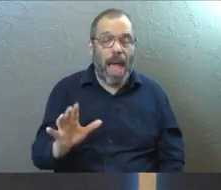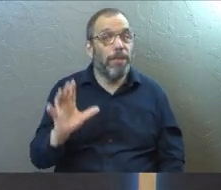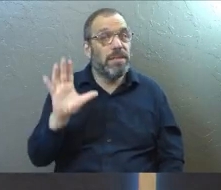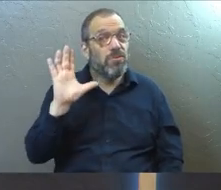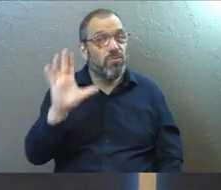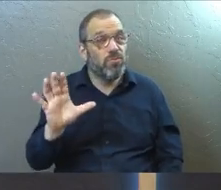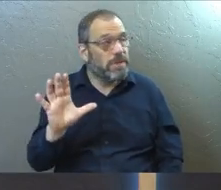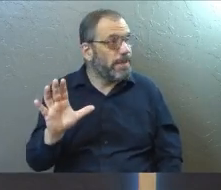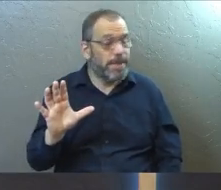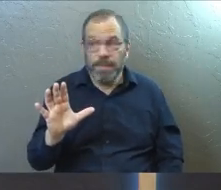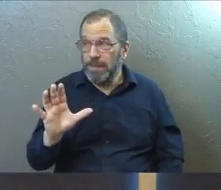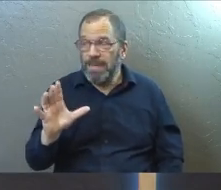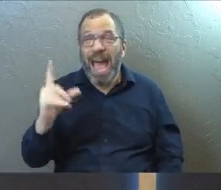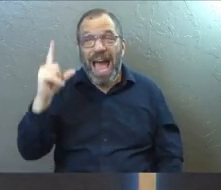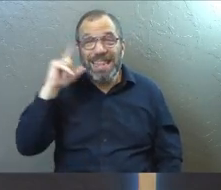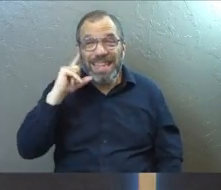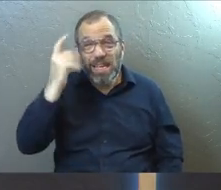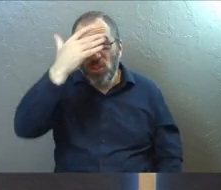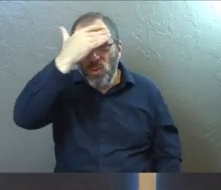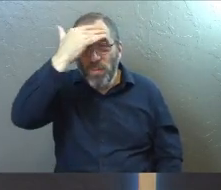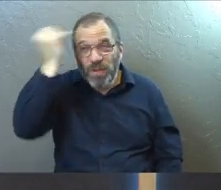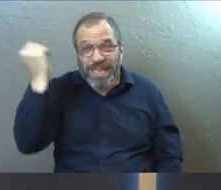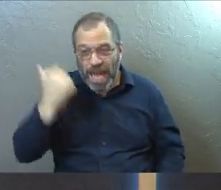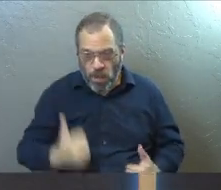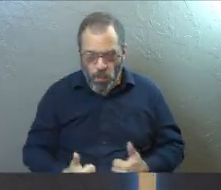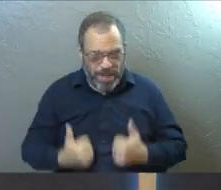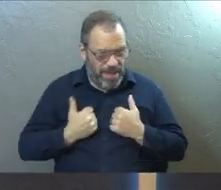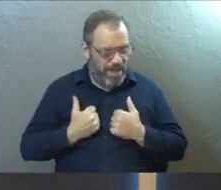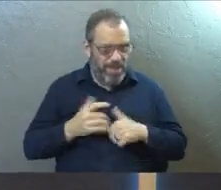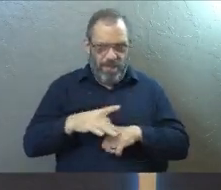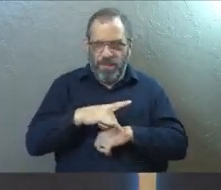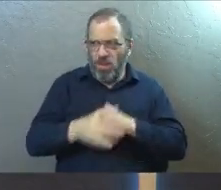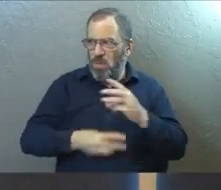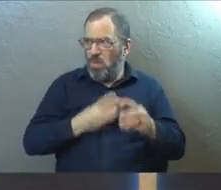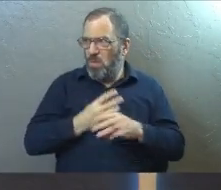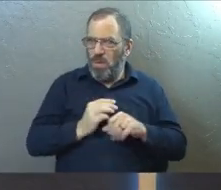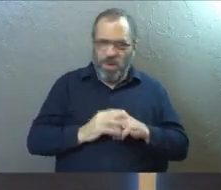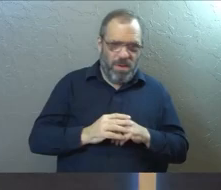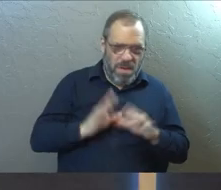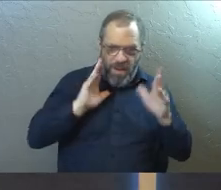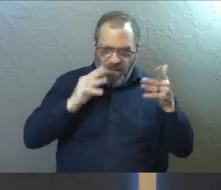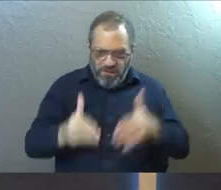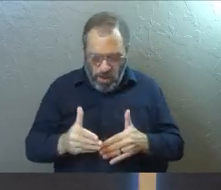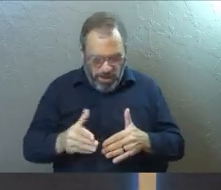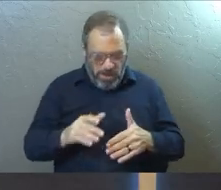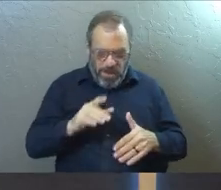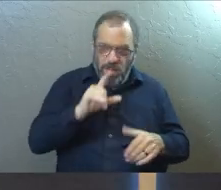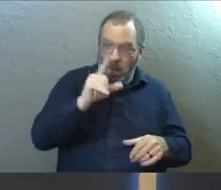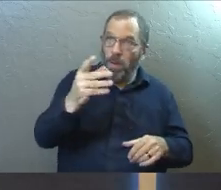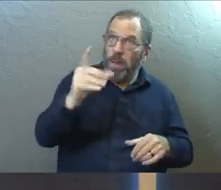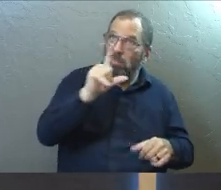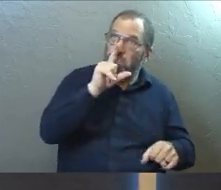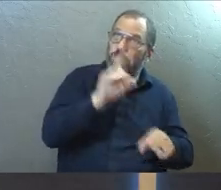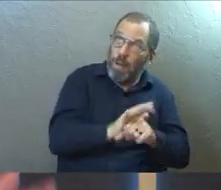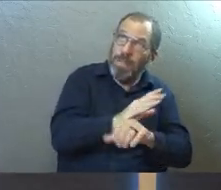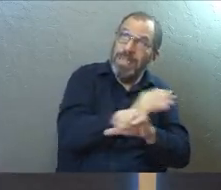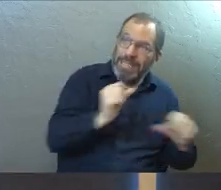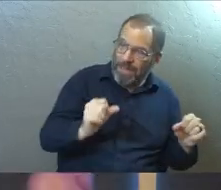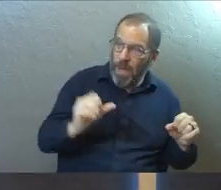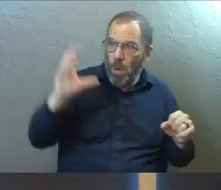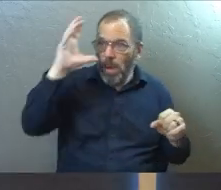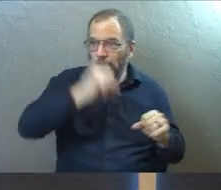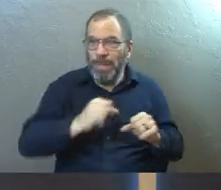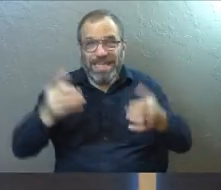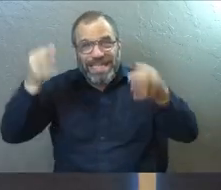sounds crazy to say, but I think we forget this. We live in this place where we're focused on the promise that's been given to us, and we miss out